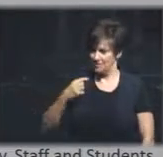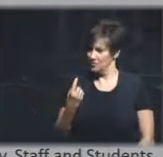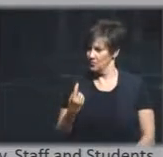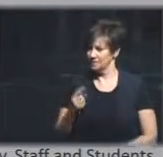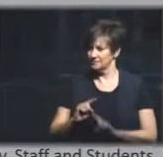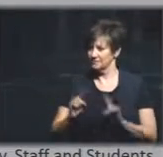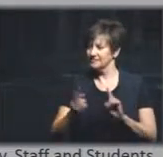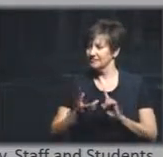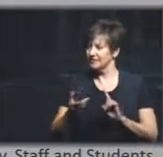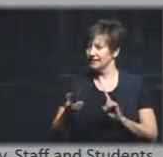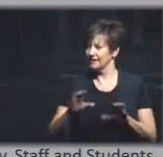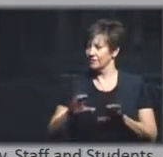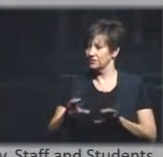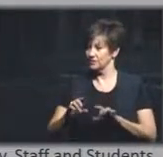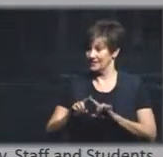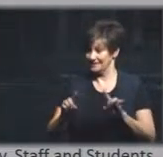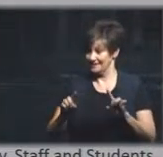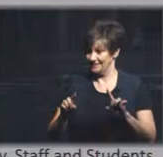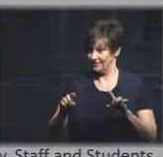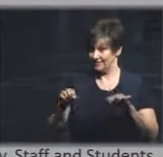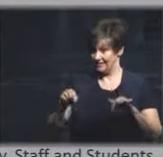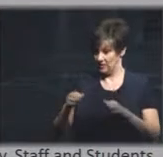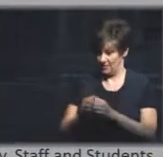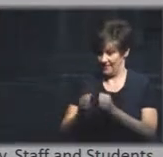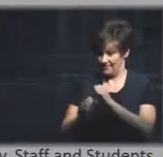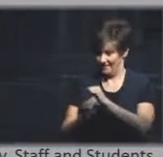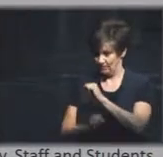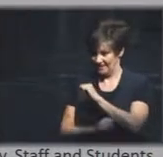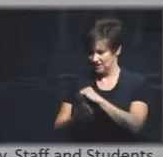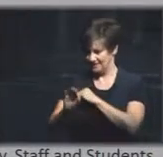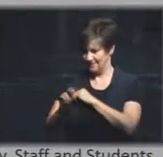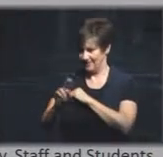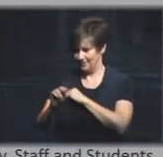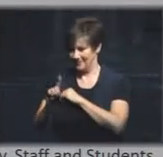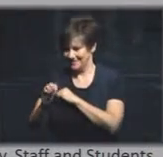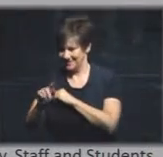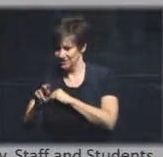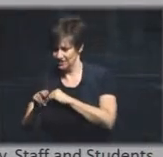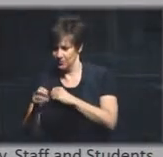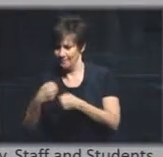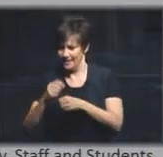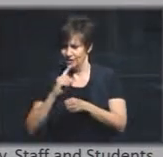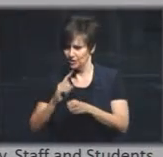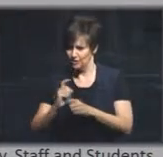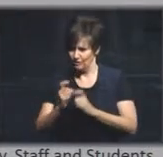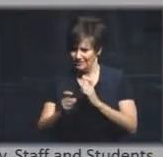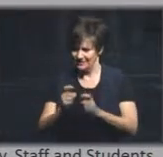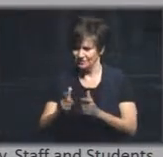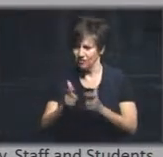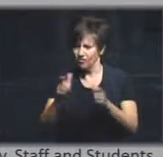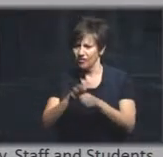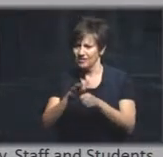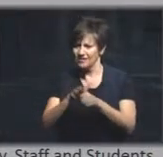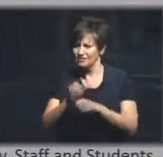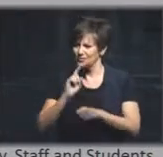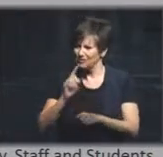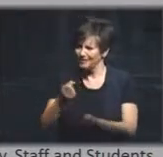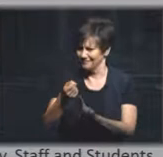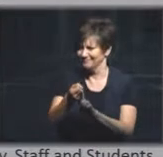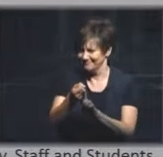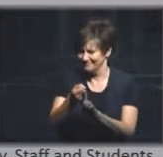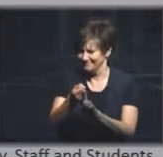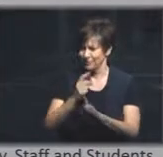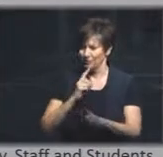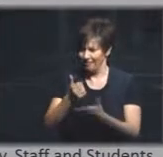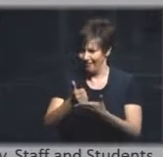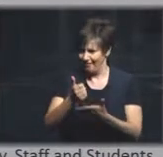different things that we're doing differently with the foundation is we're making sure that foundation gifts are large enough to really be impactful and really